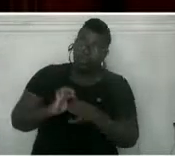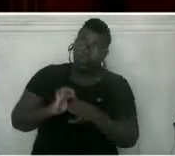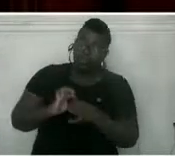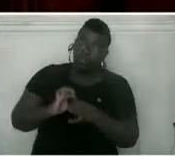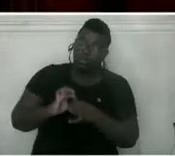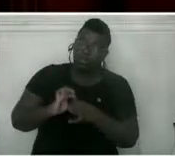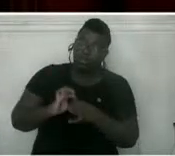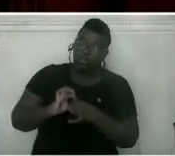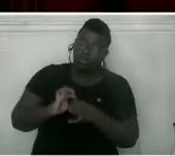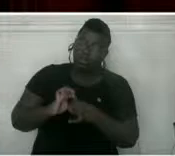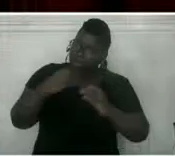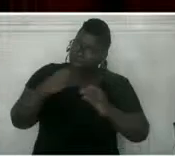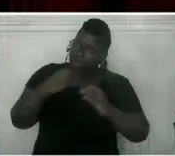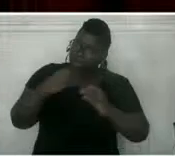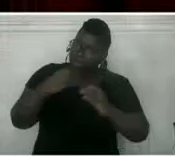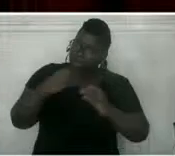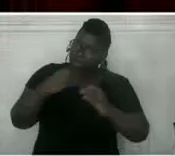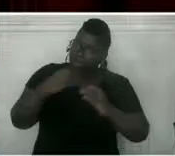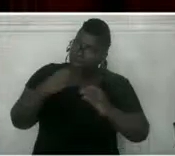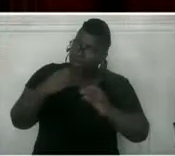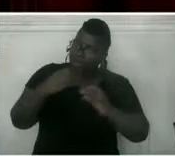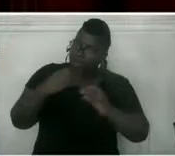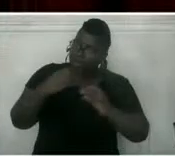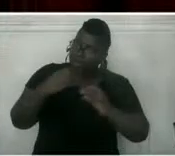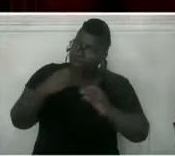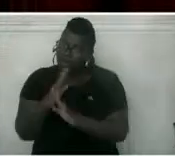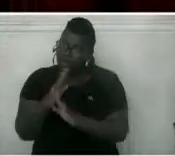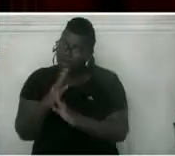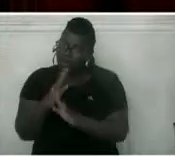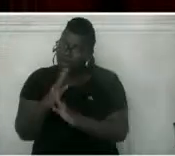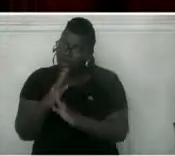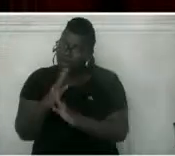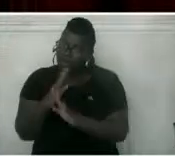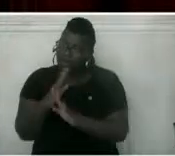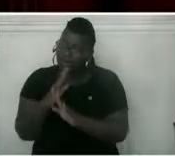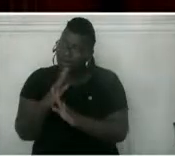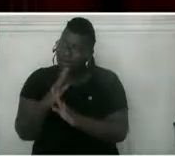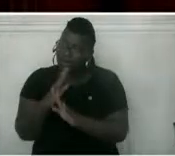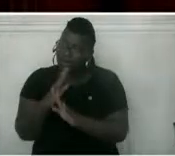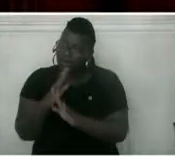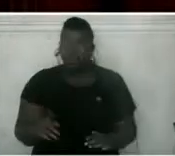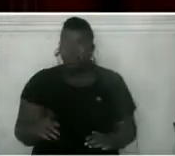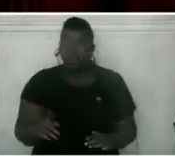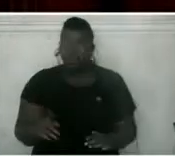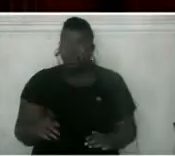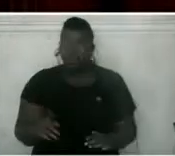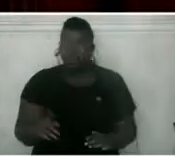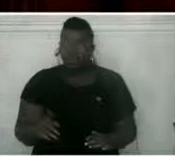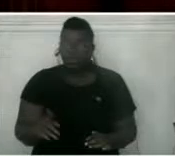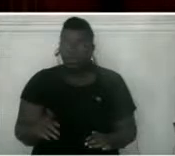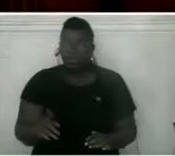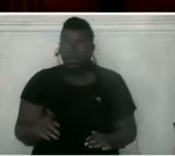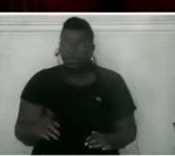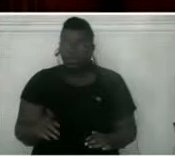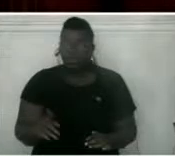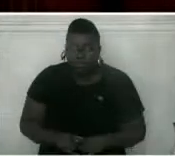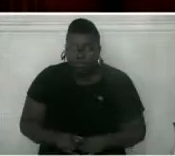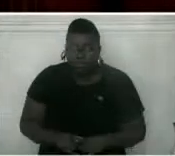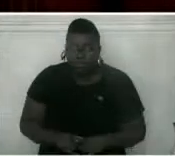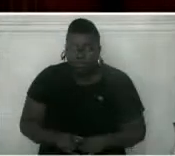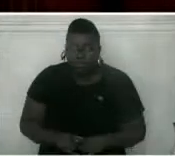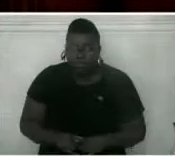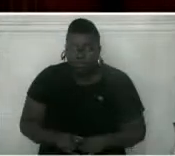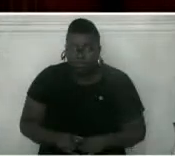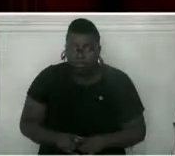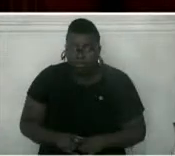nothing away from the masses, telling no lies and claiming no easy victories. We are going to be